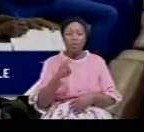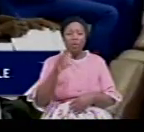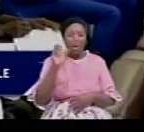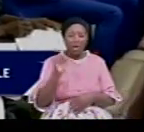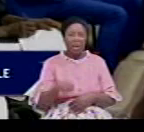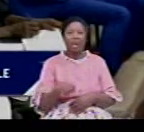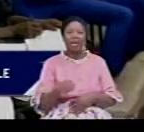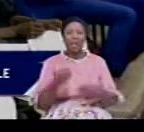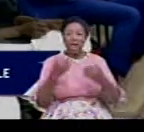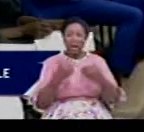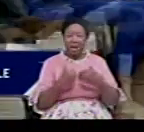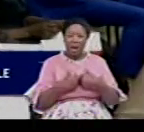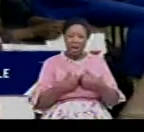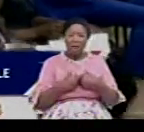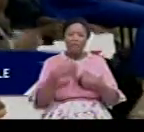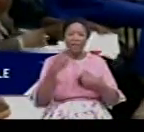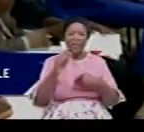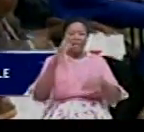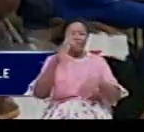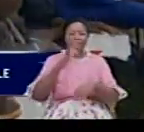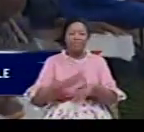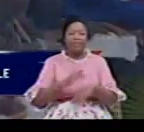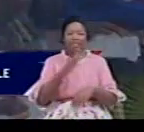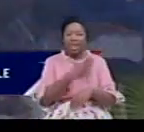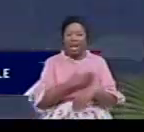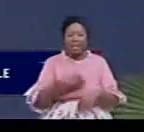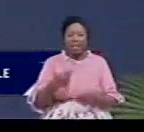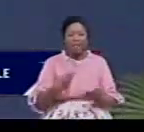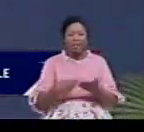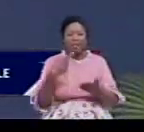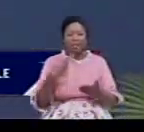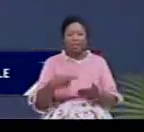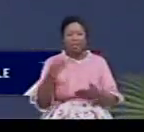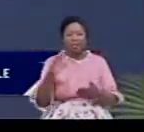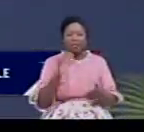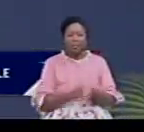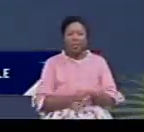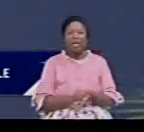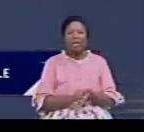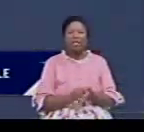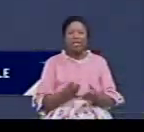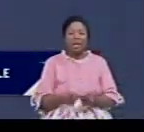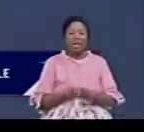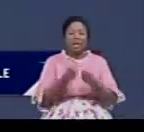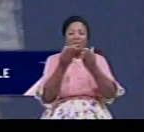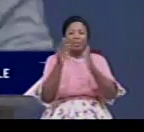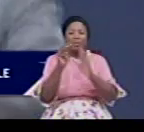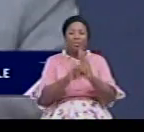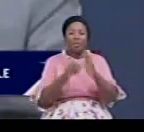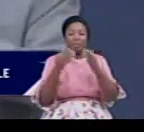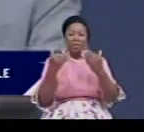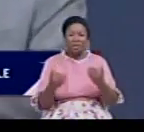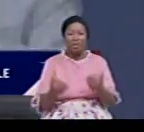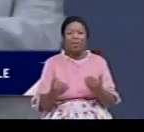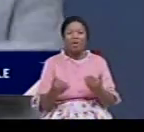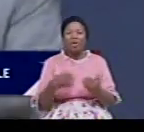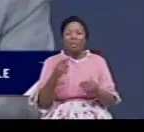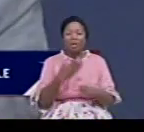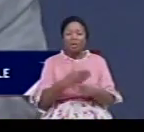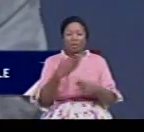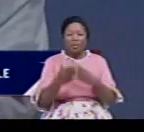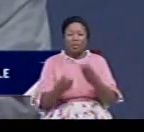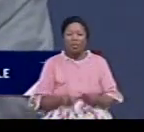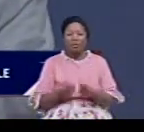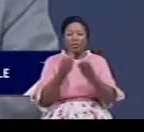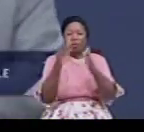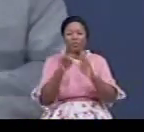have the effect and the result of that atonement now, the complete atonement for all people.